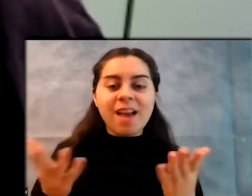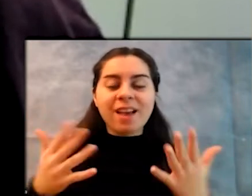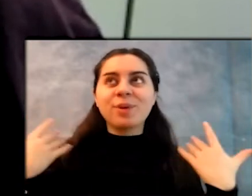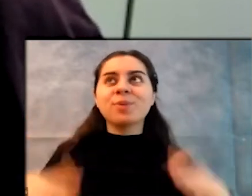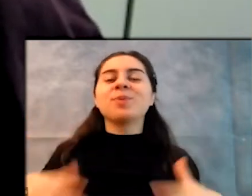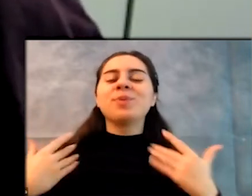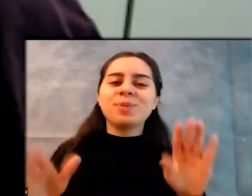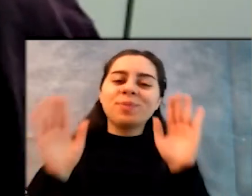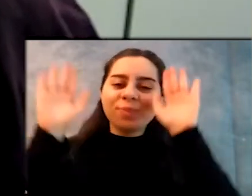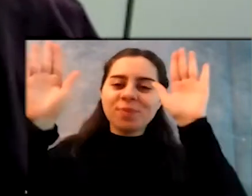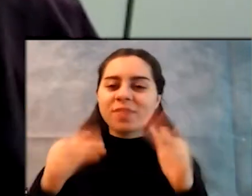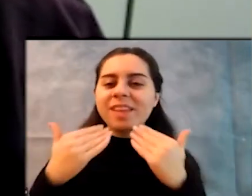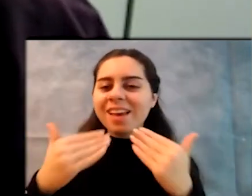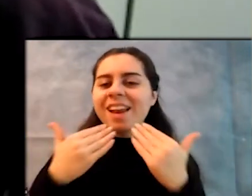today.